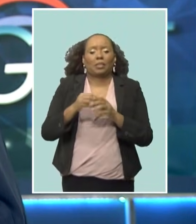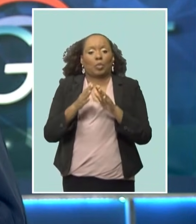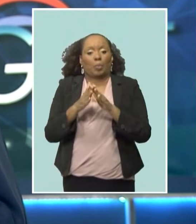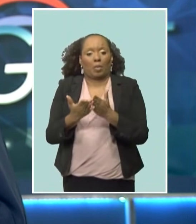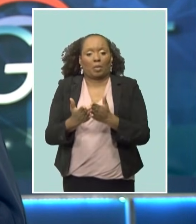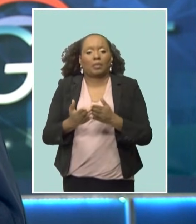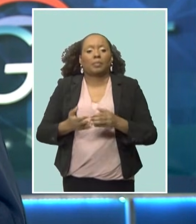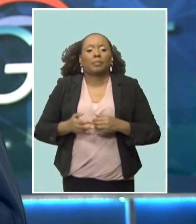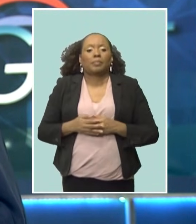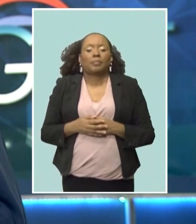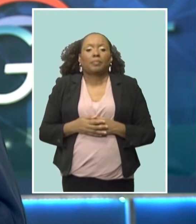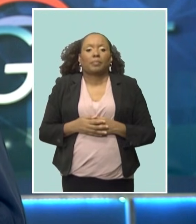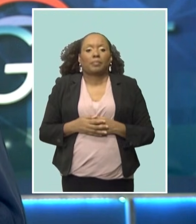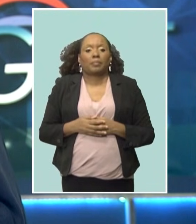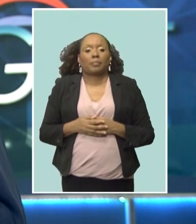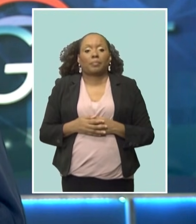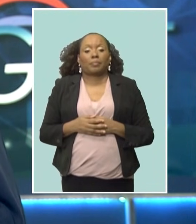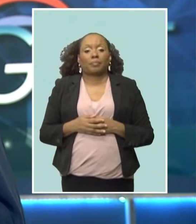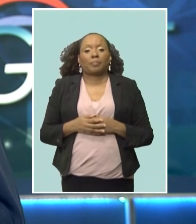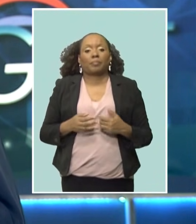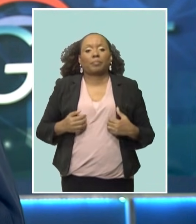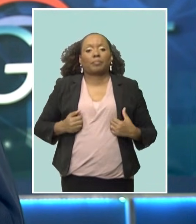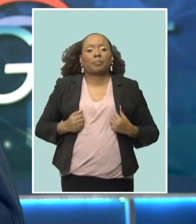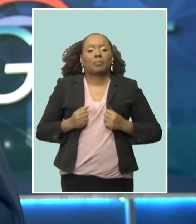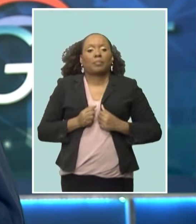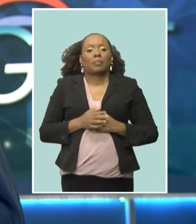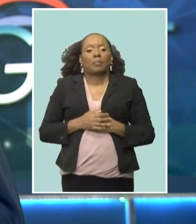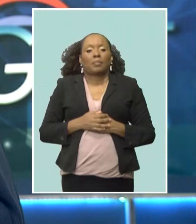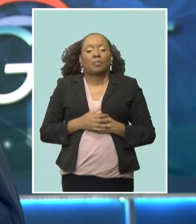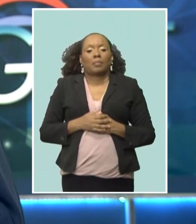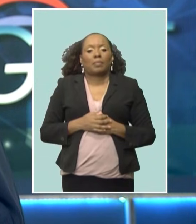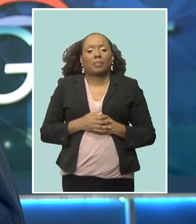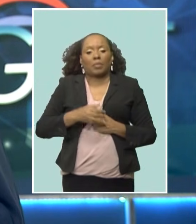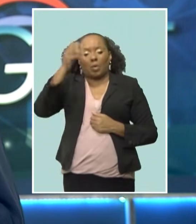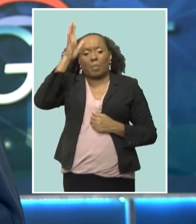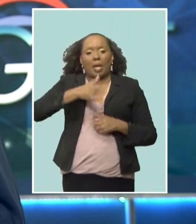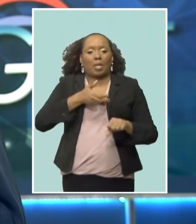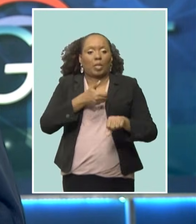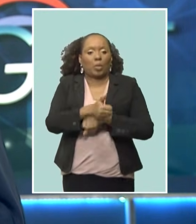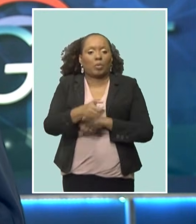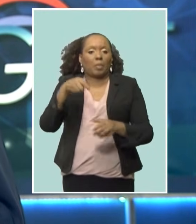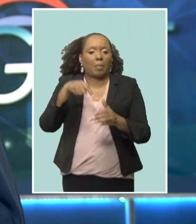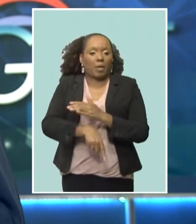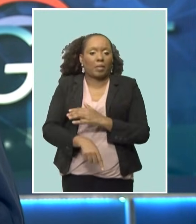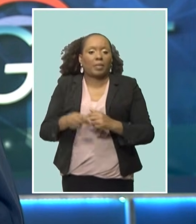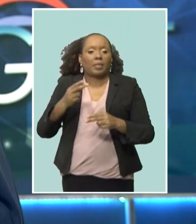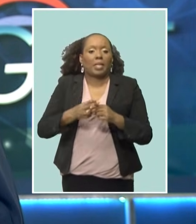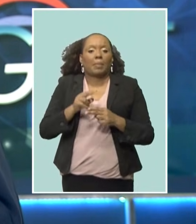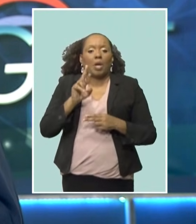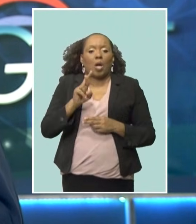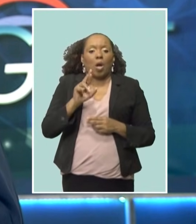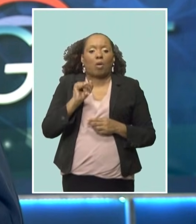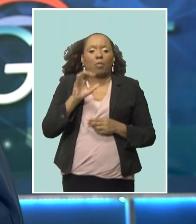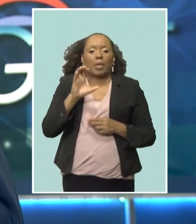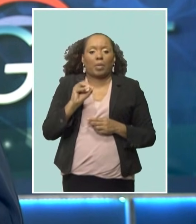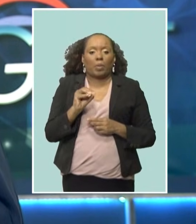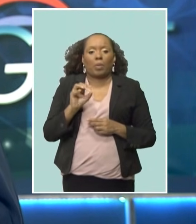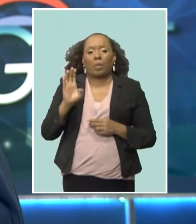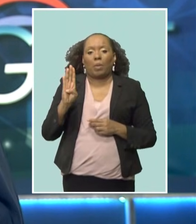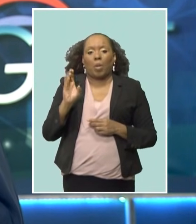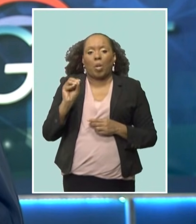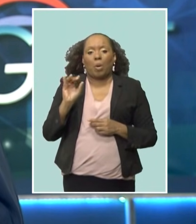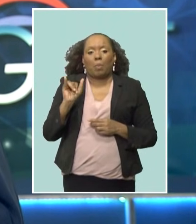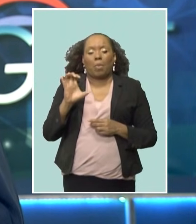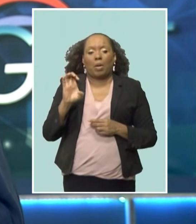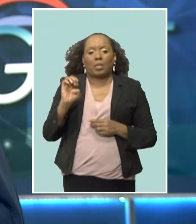We switch gears now to bring you this update. Murder-accused Ricardo Boyce will spend the next 28 days on remand